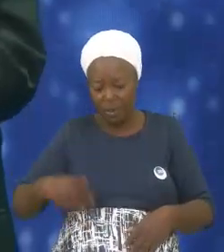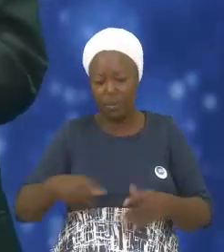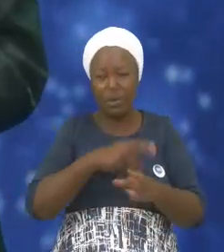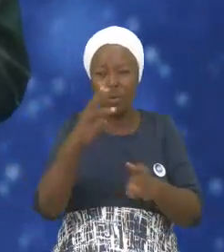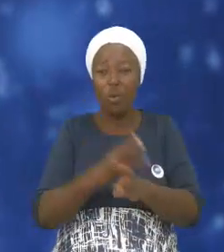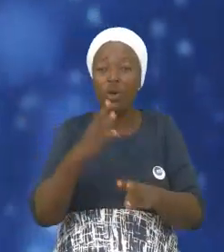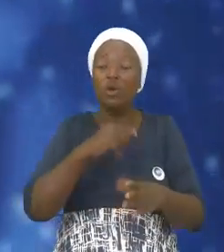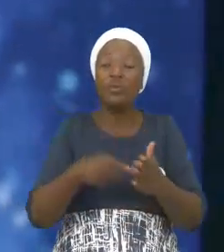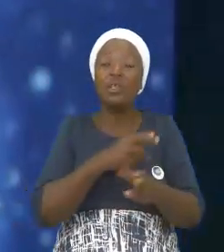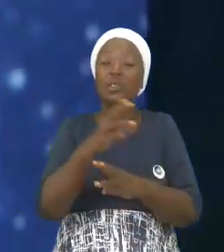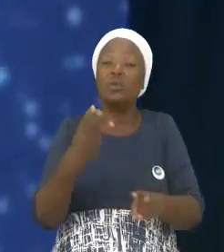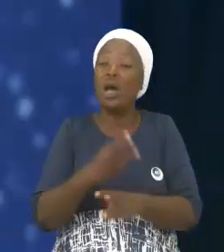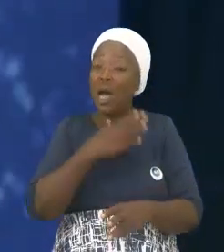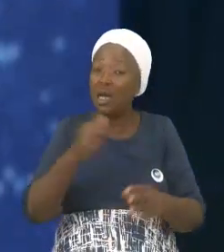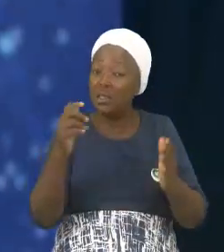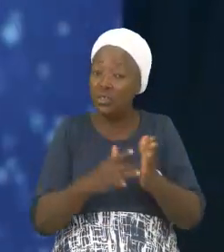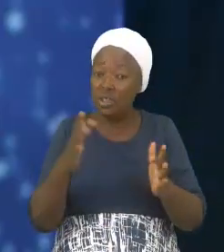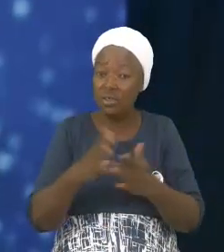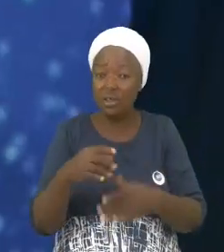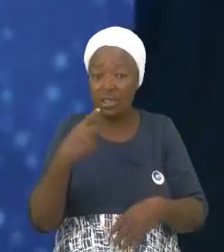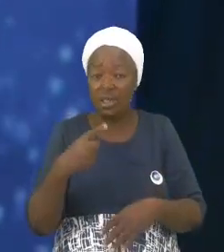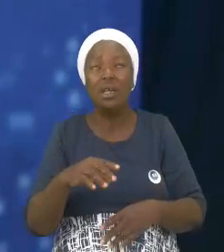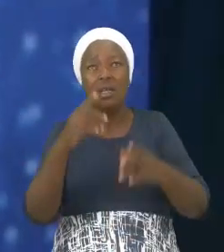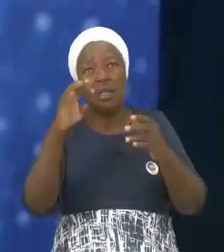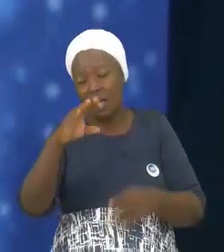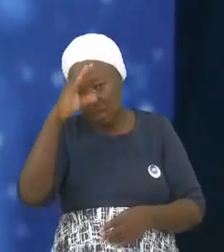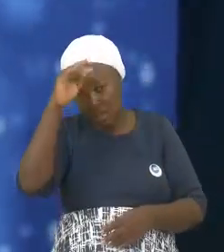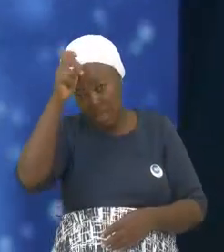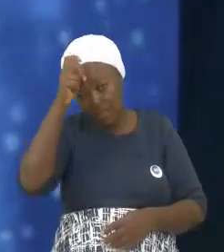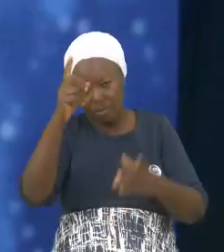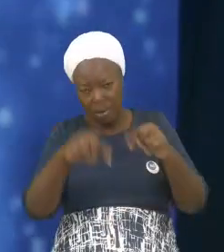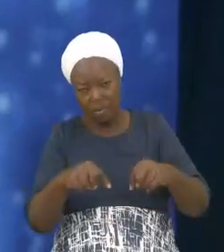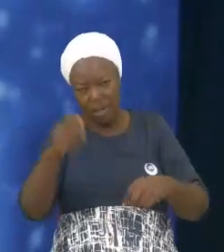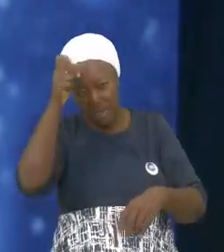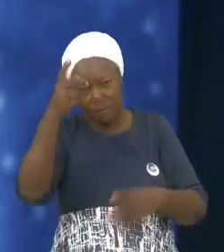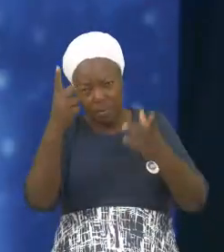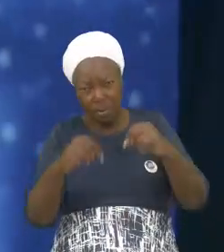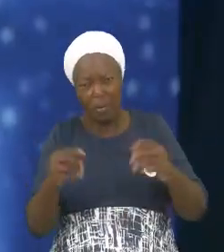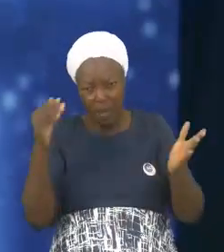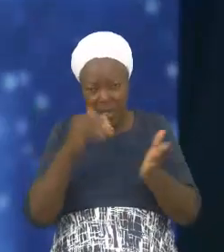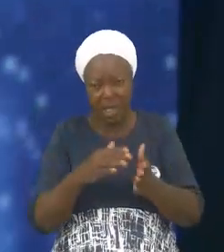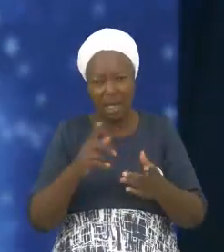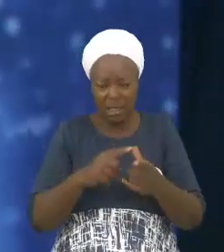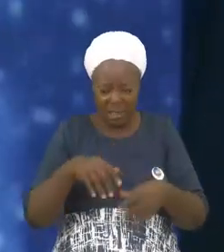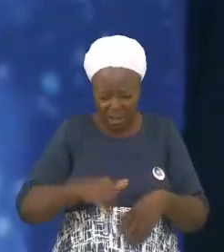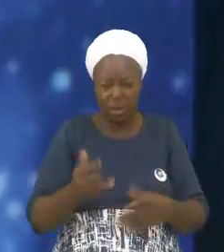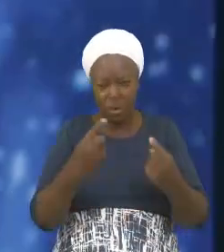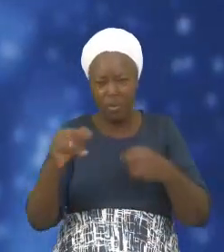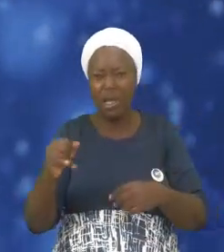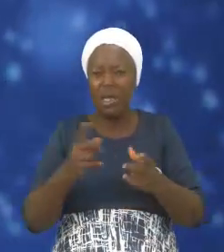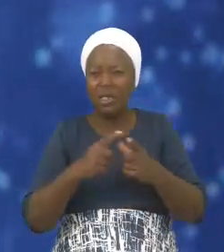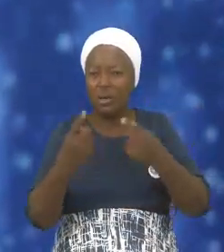this world. And Jesus said, he cometh, he cometh, he came, and he's still coming, and he comes